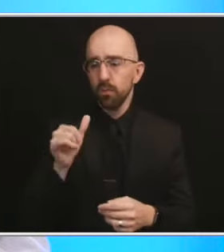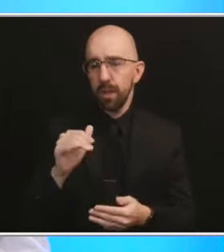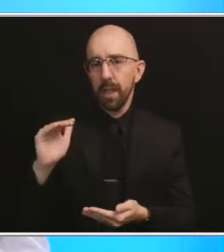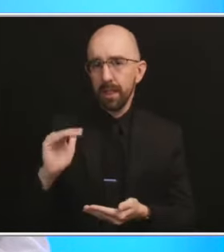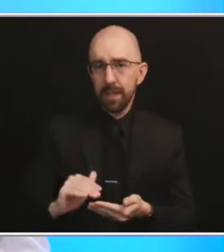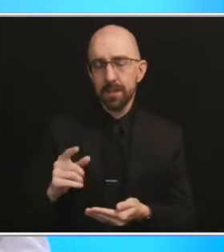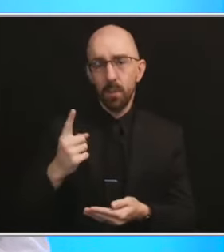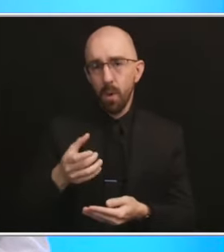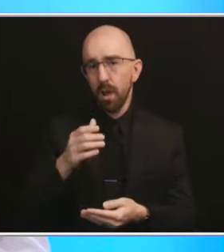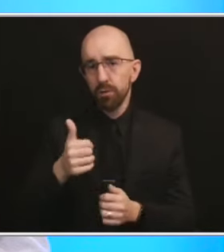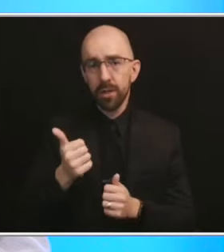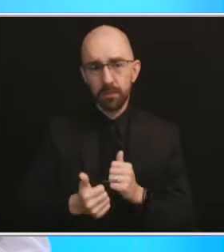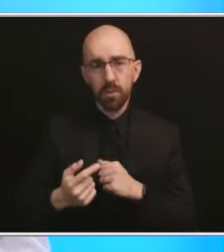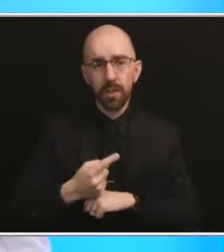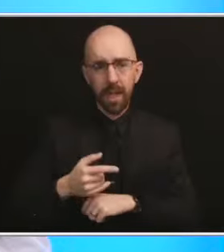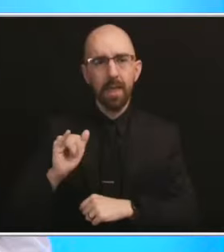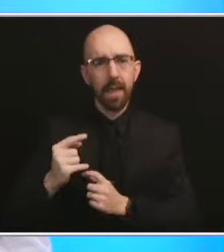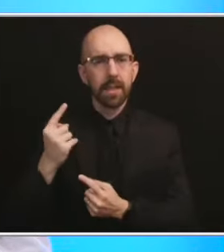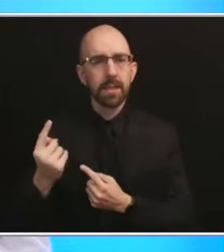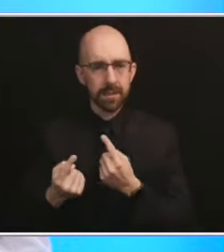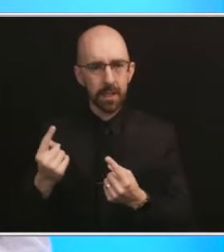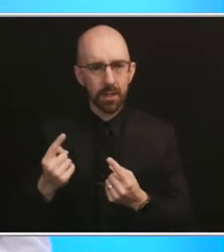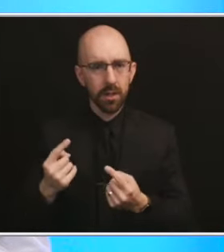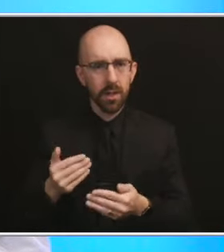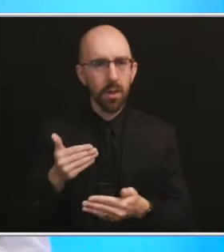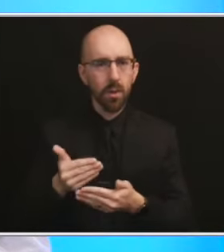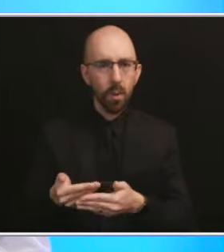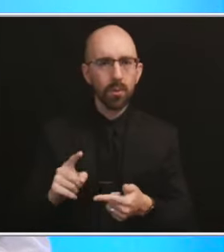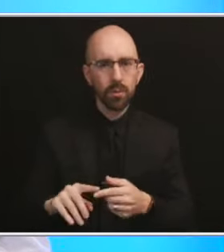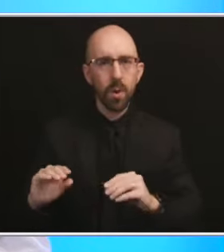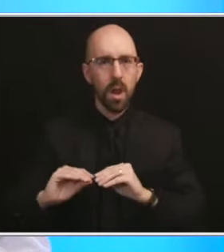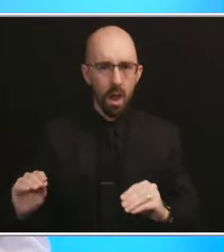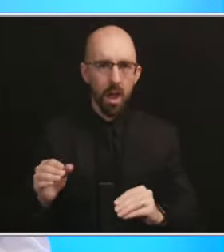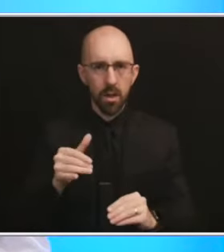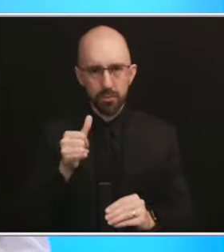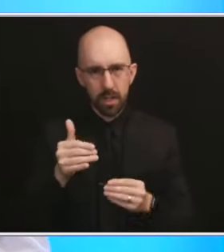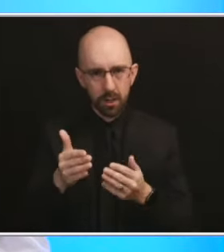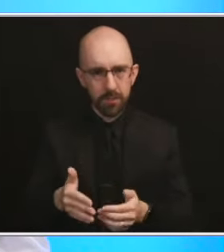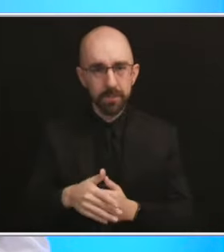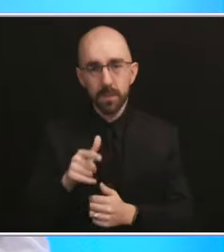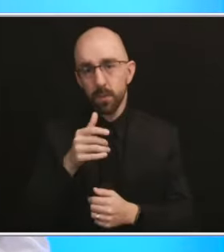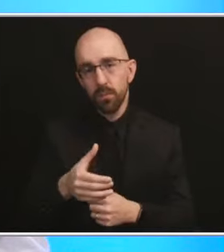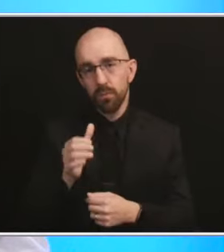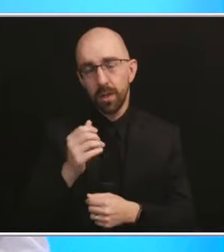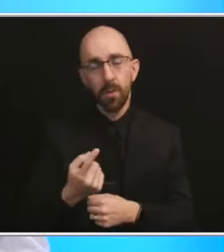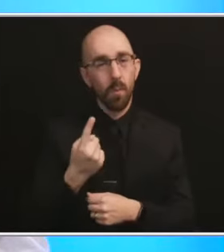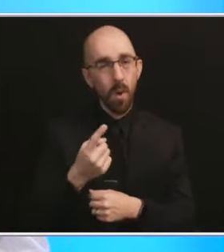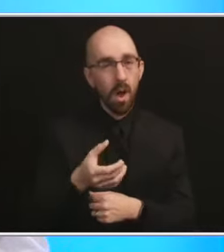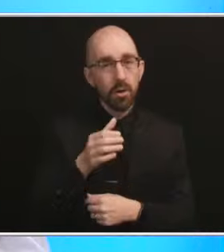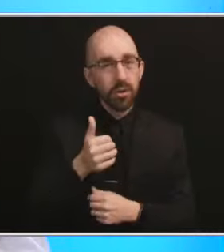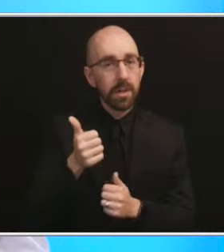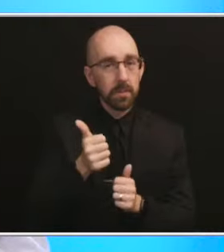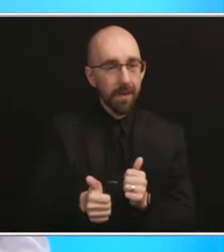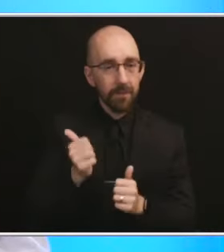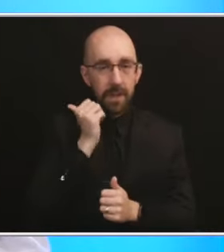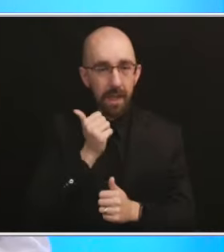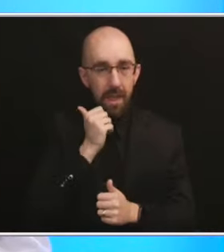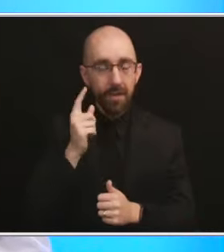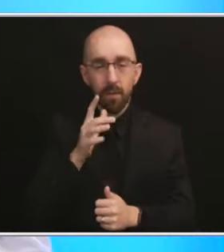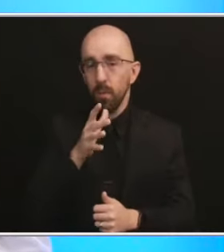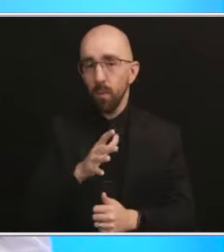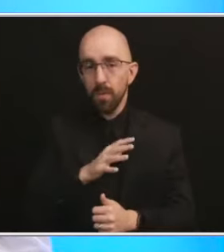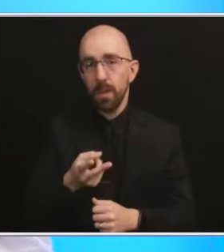day, that's considered to be like close to a non-drinker. People who drink 1 drink a day for women or 2 drinks a day